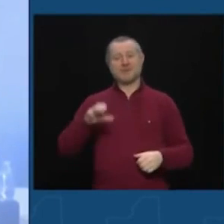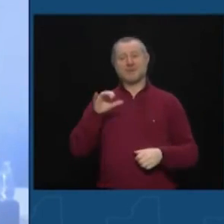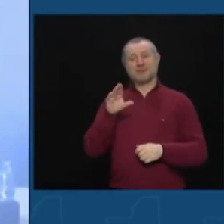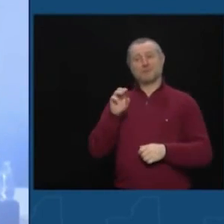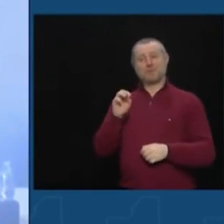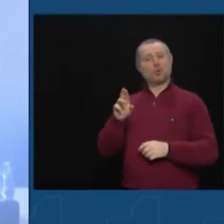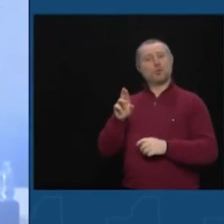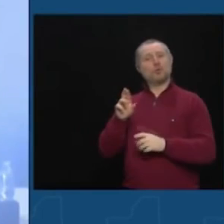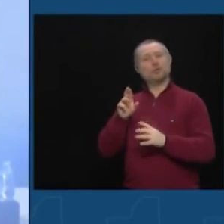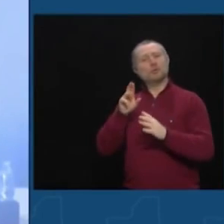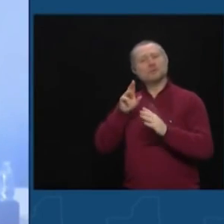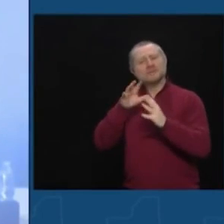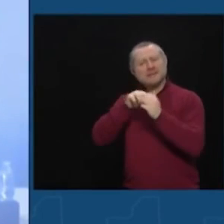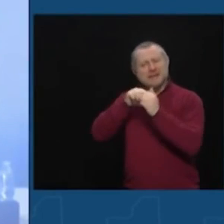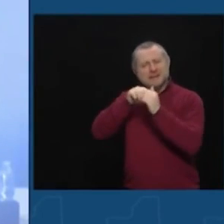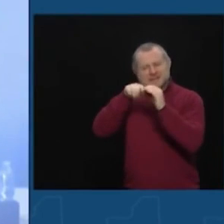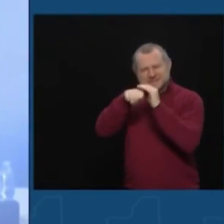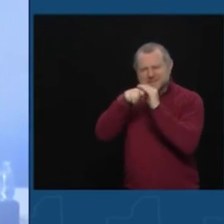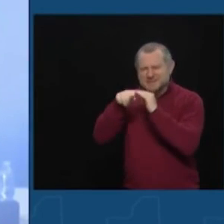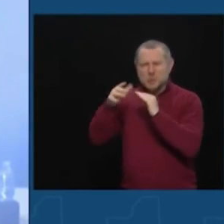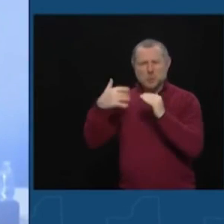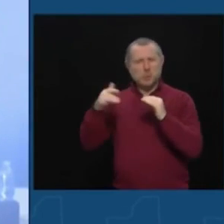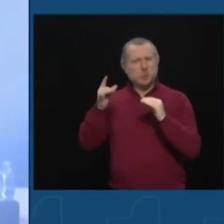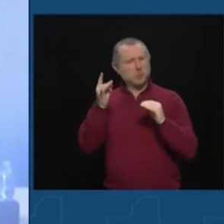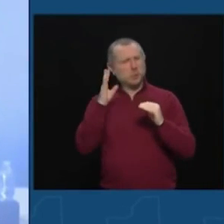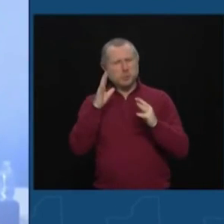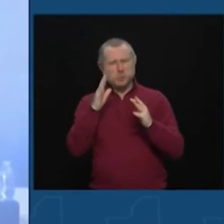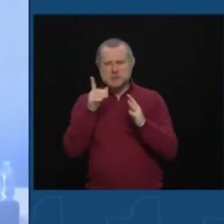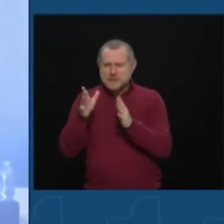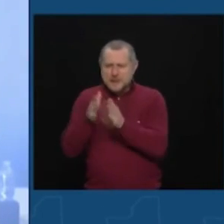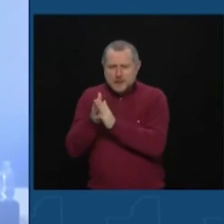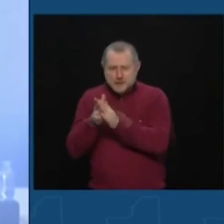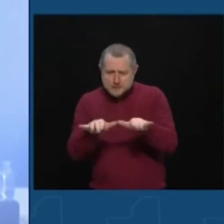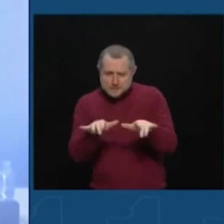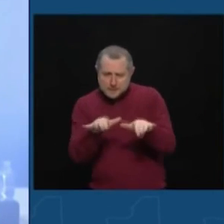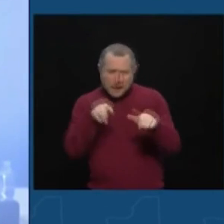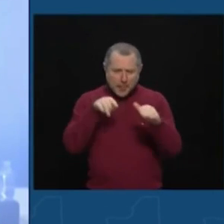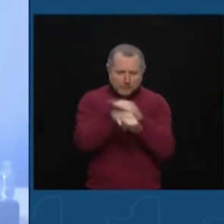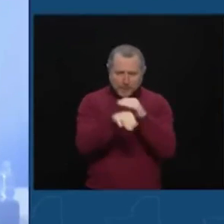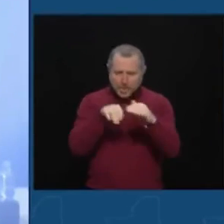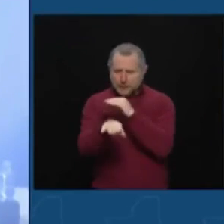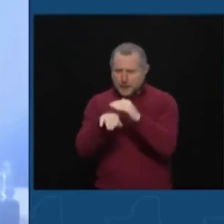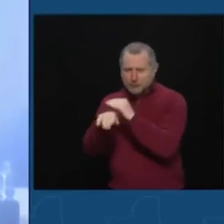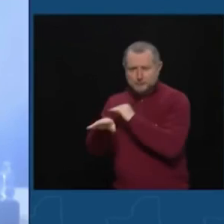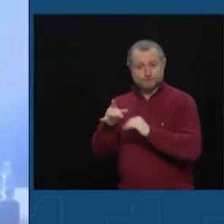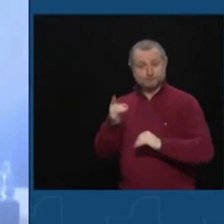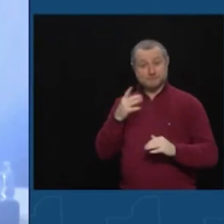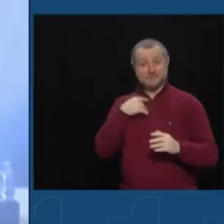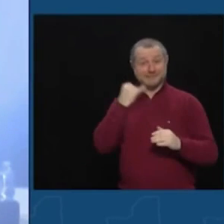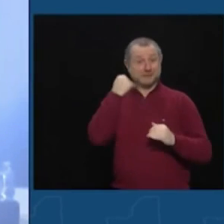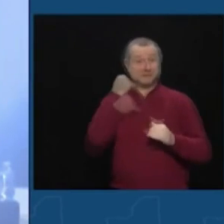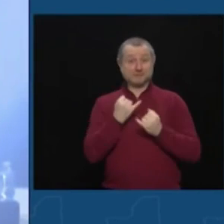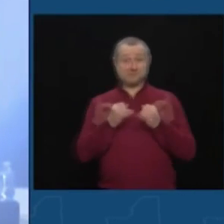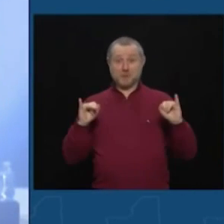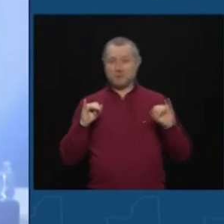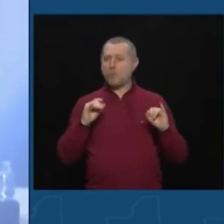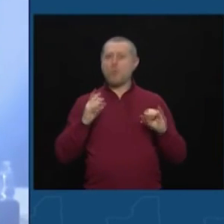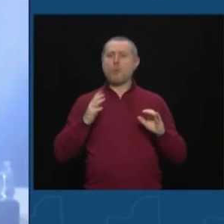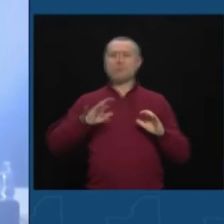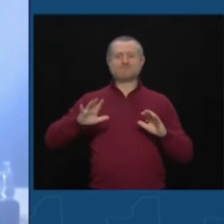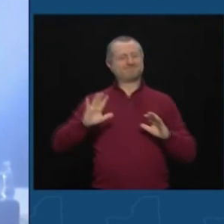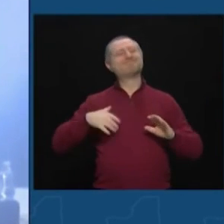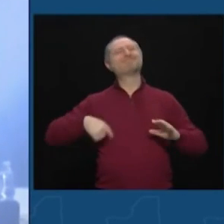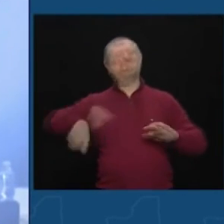relentless. They are motivated, whether they're state actors, whether they're rogue individuals. They are trying to disrupt